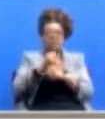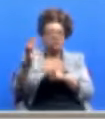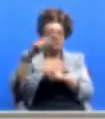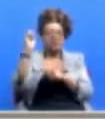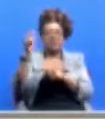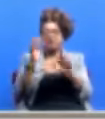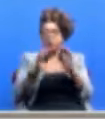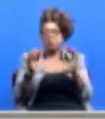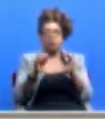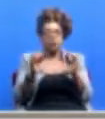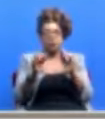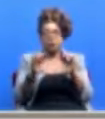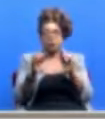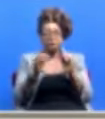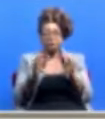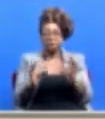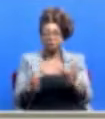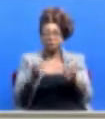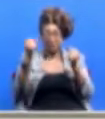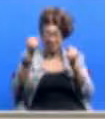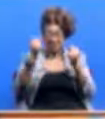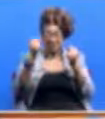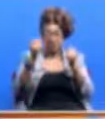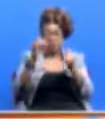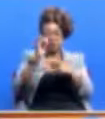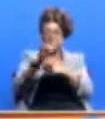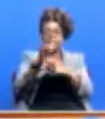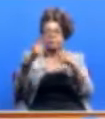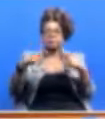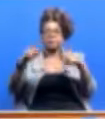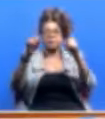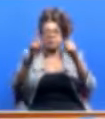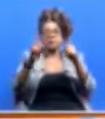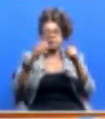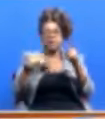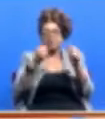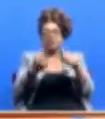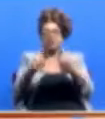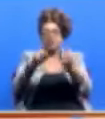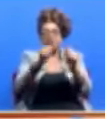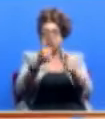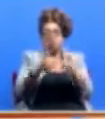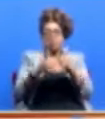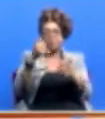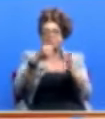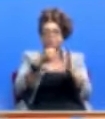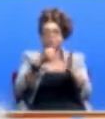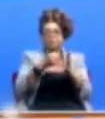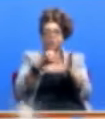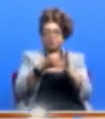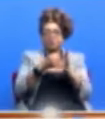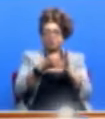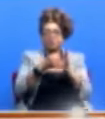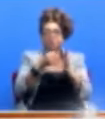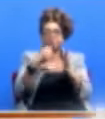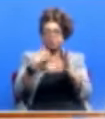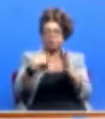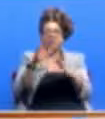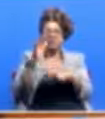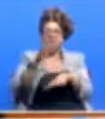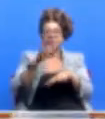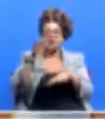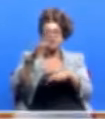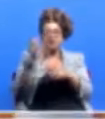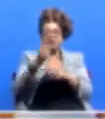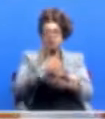To achieve recovery and future prosperity, COTU proposes key strategies which include embracing effective and efficient